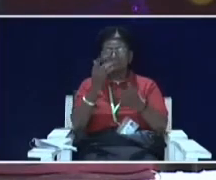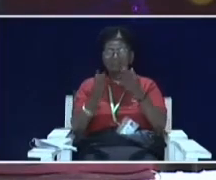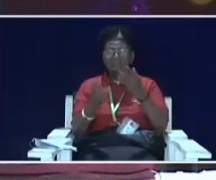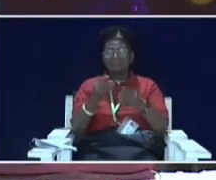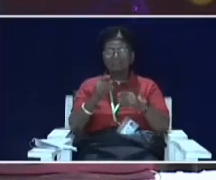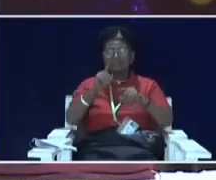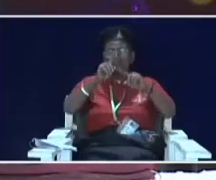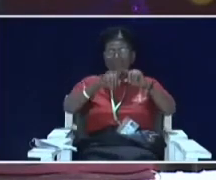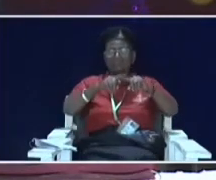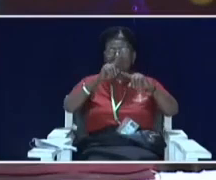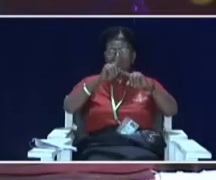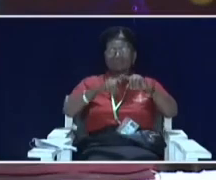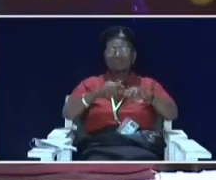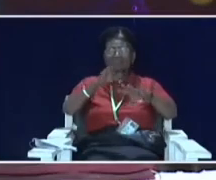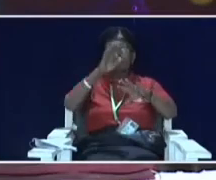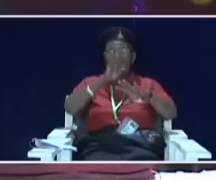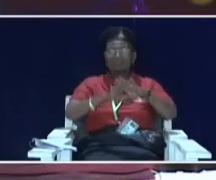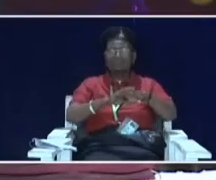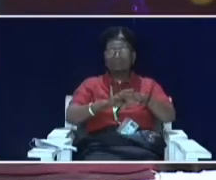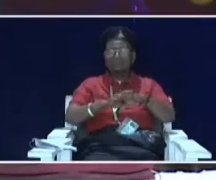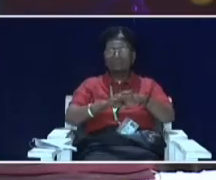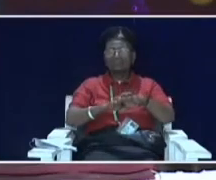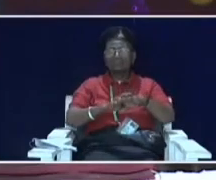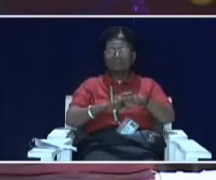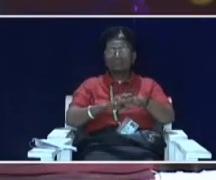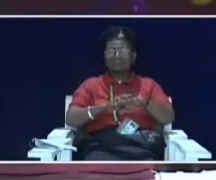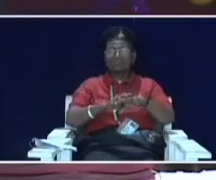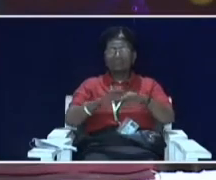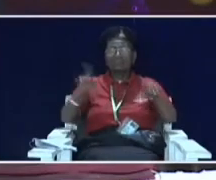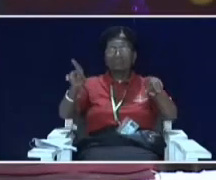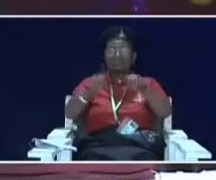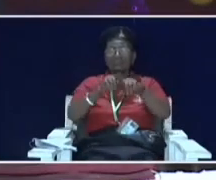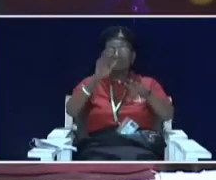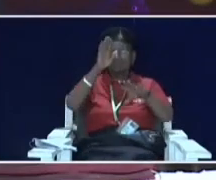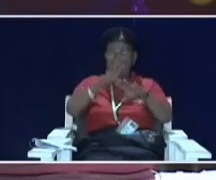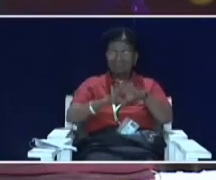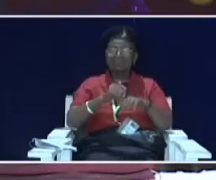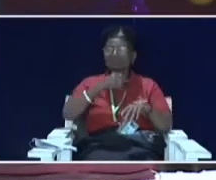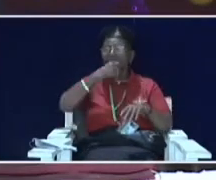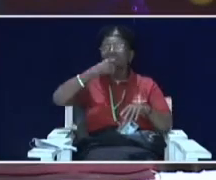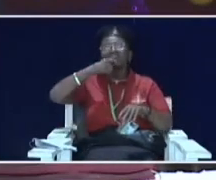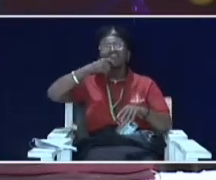depends on how dry the wood is.